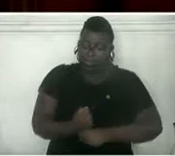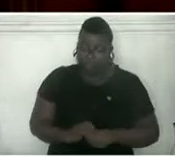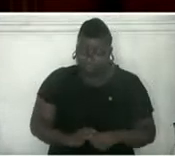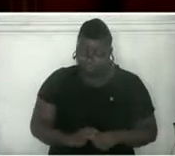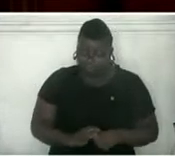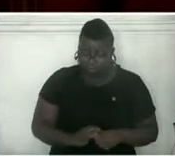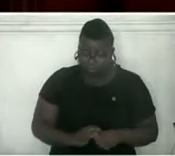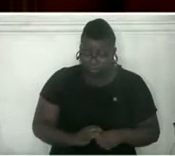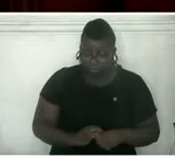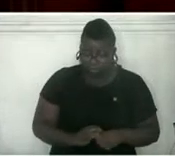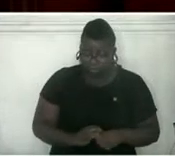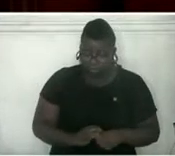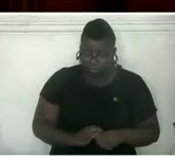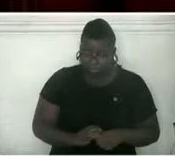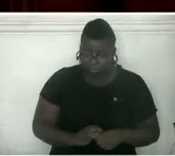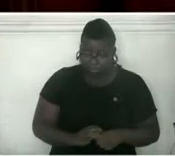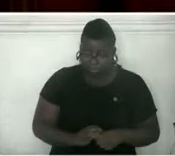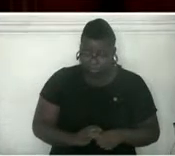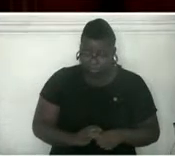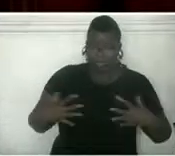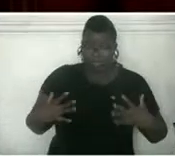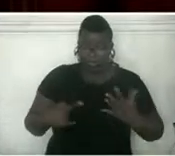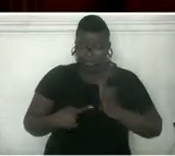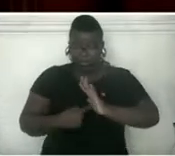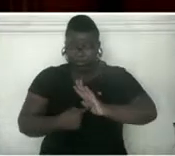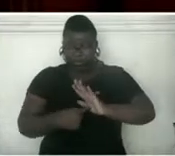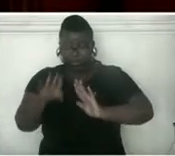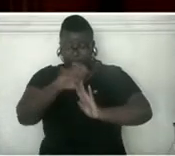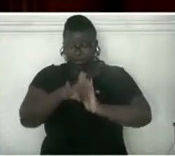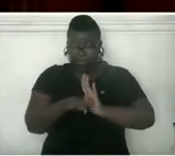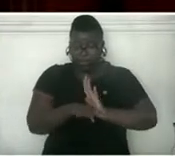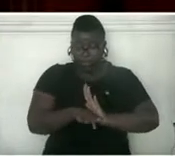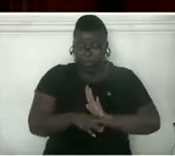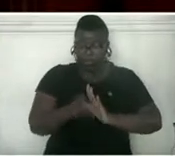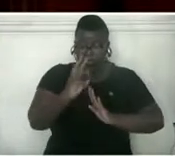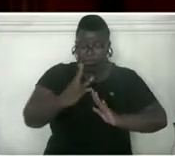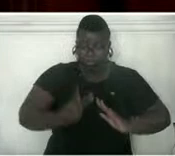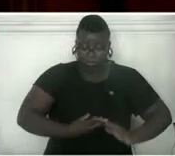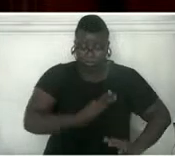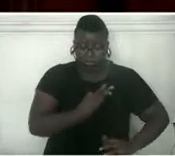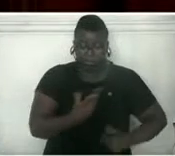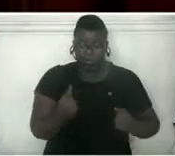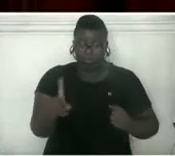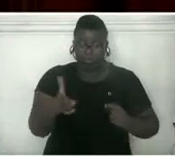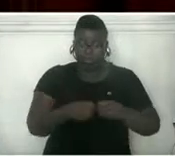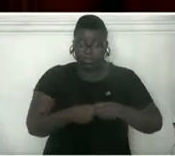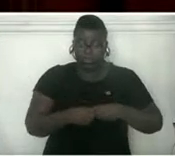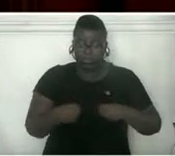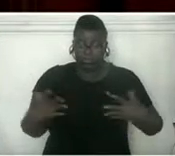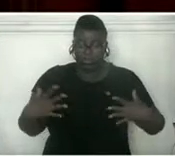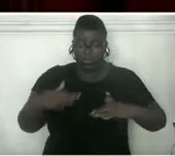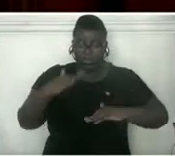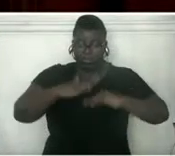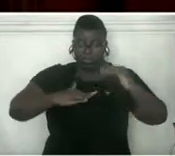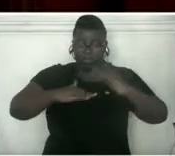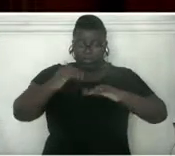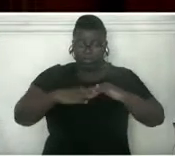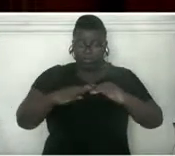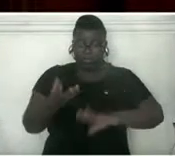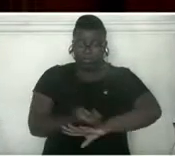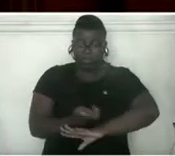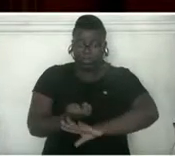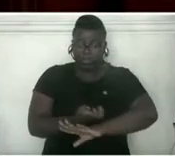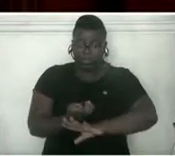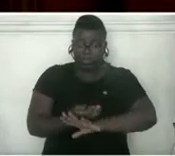Right from the beginning, as we outline our program, we will wish to start by building the economy and